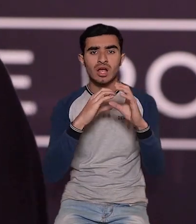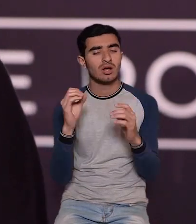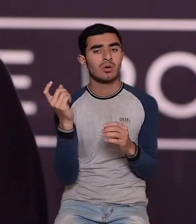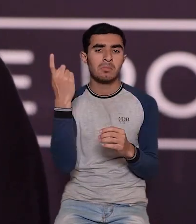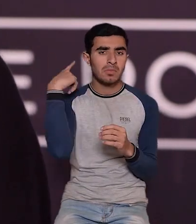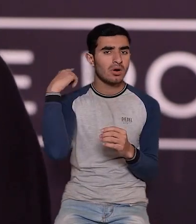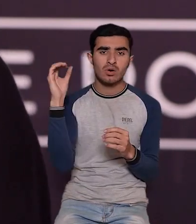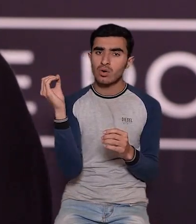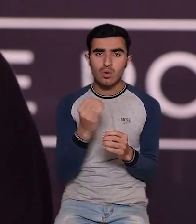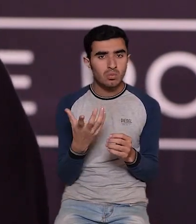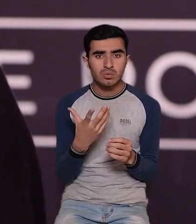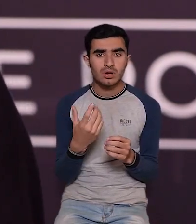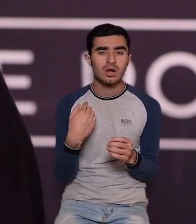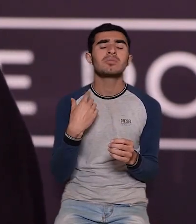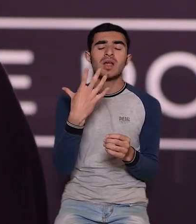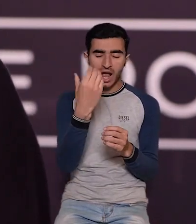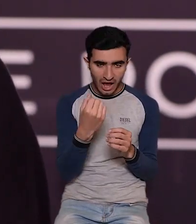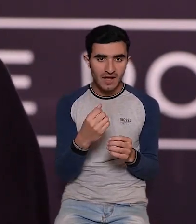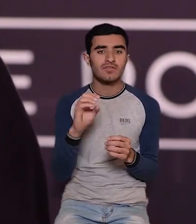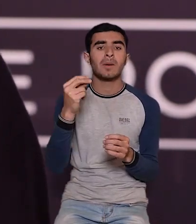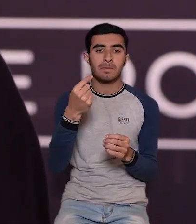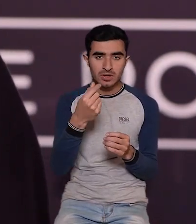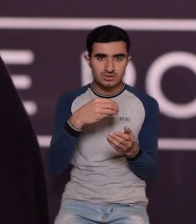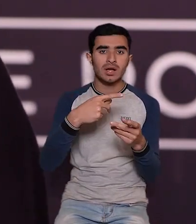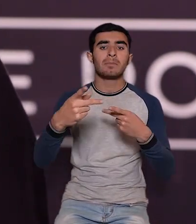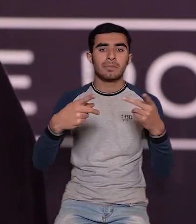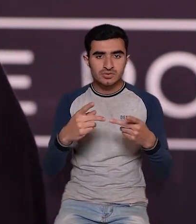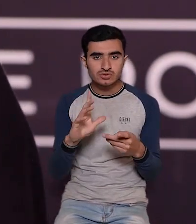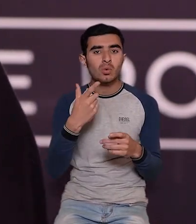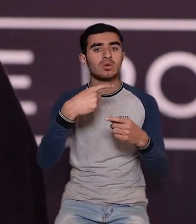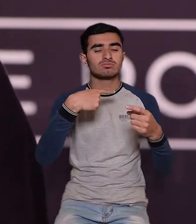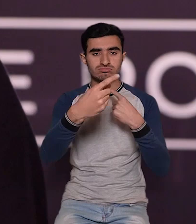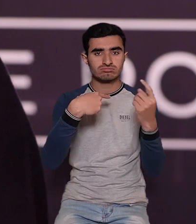we have other ties, but not cultural ties or